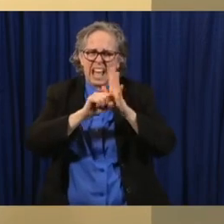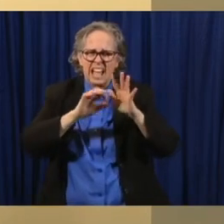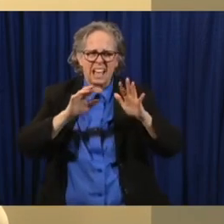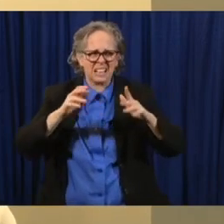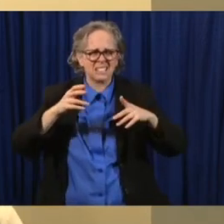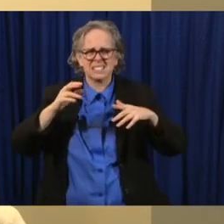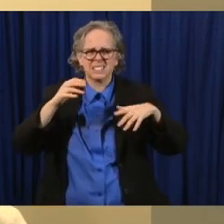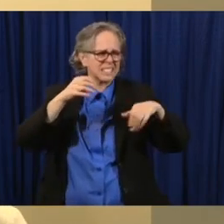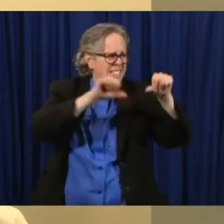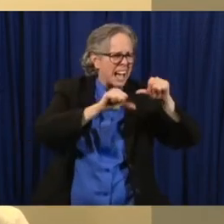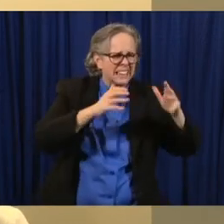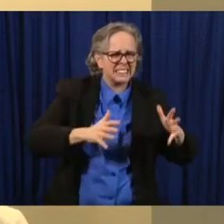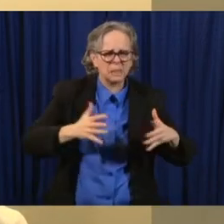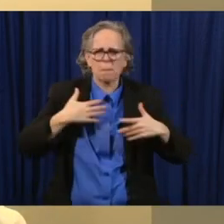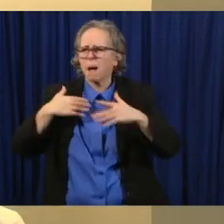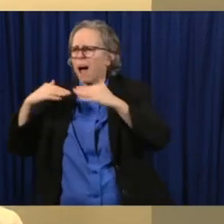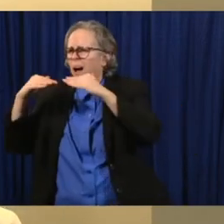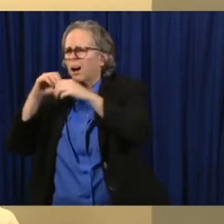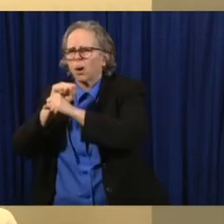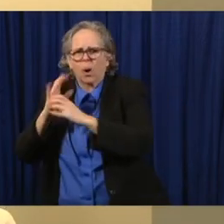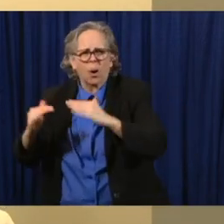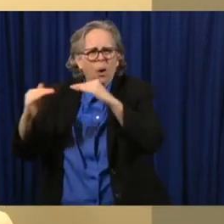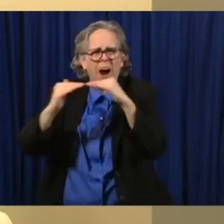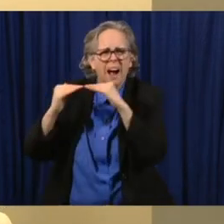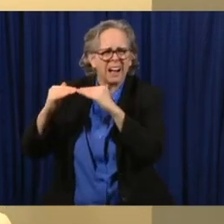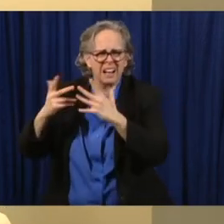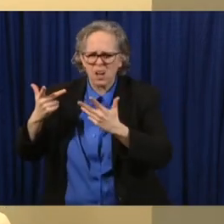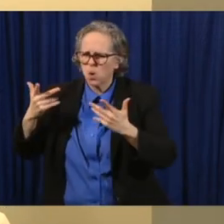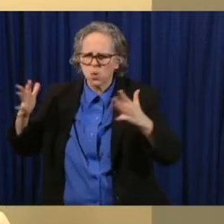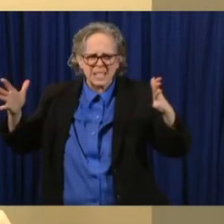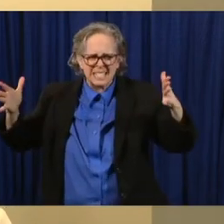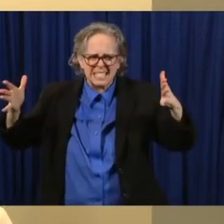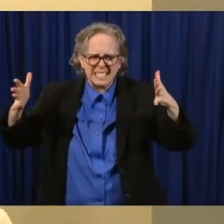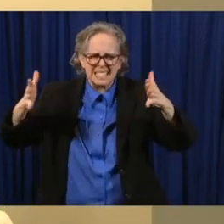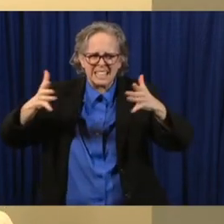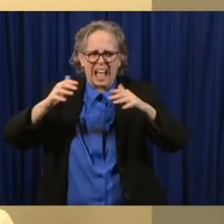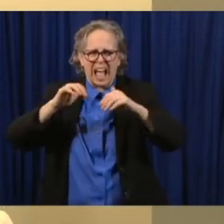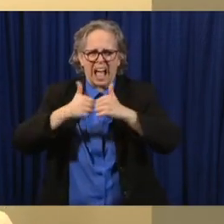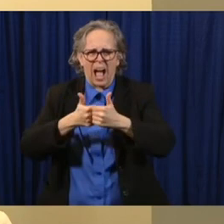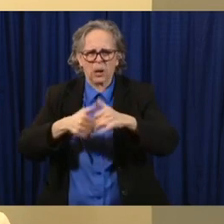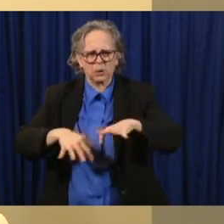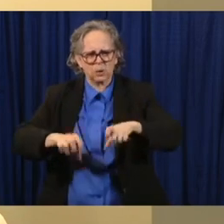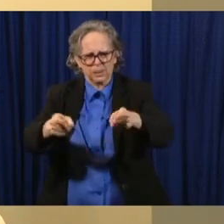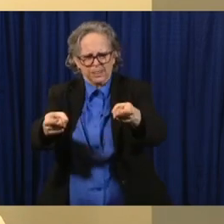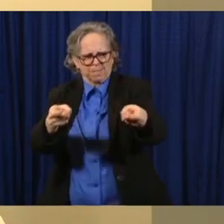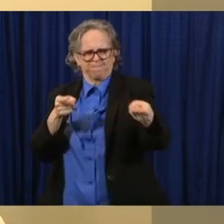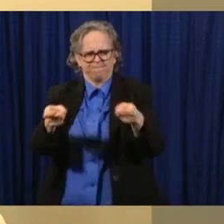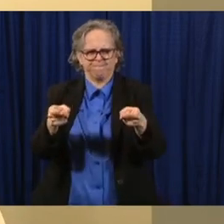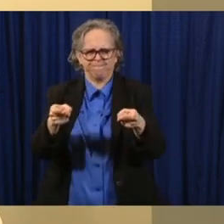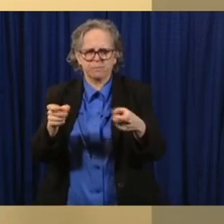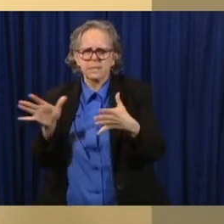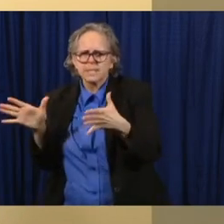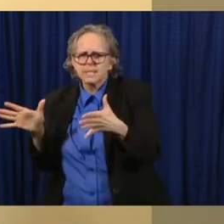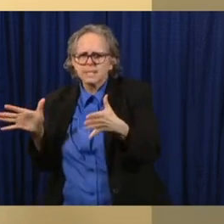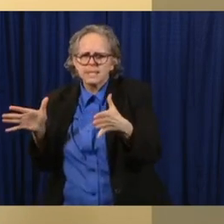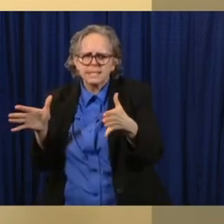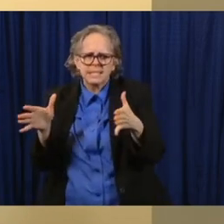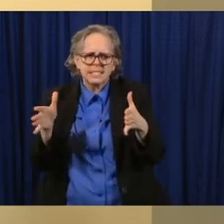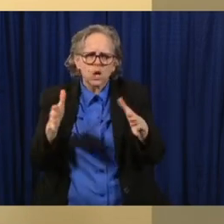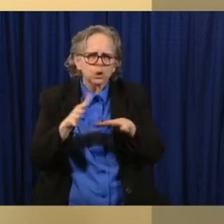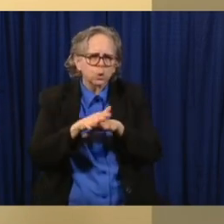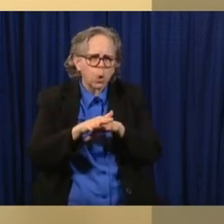world, is figuring out how you slowly go back in a way that when those hot spots occur, you can put them